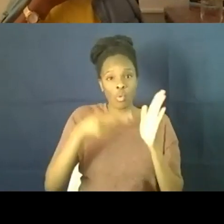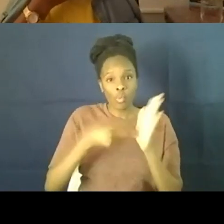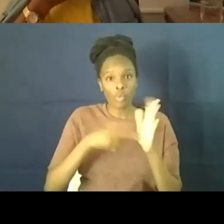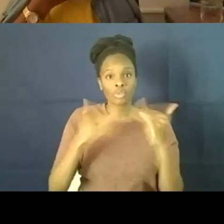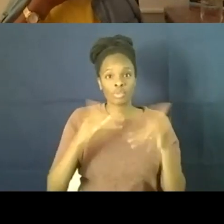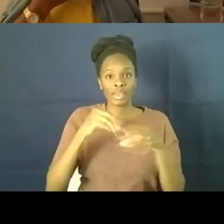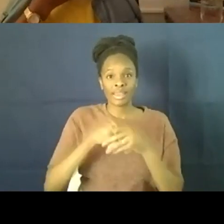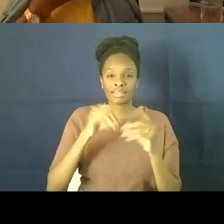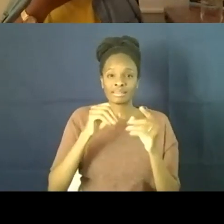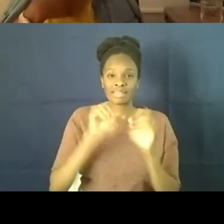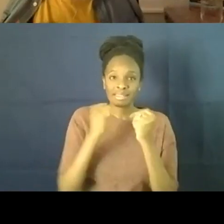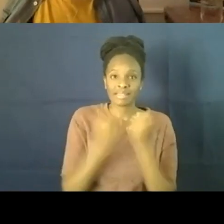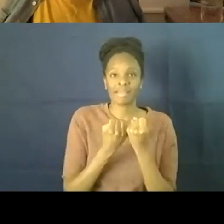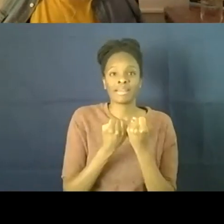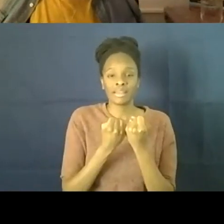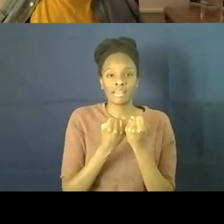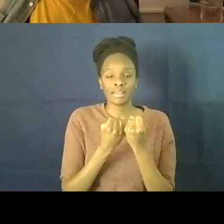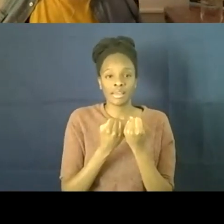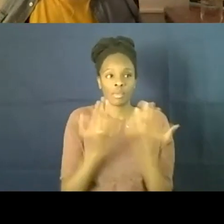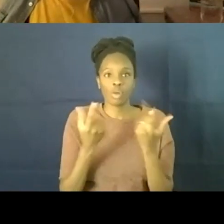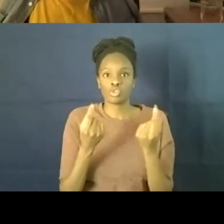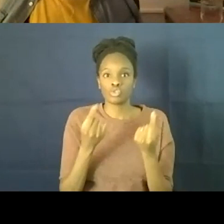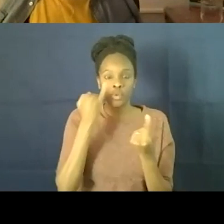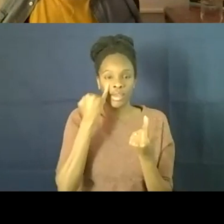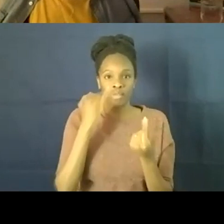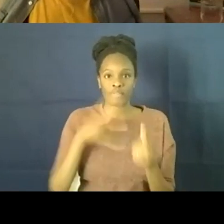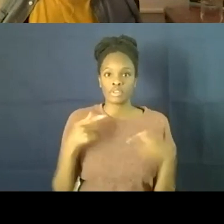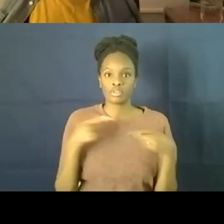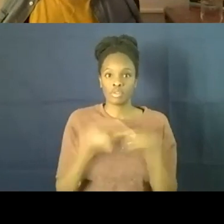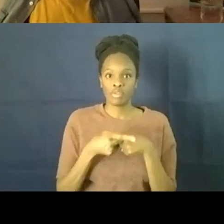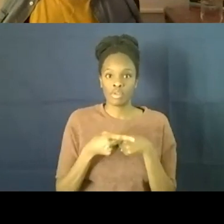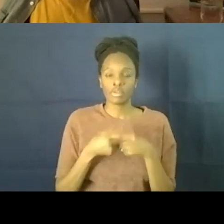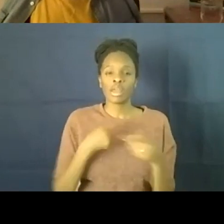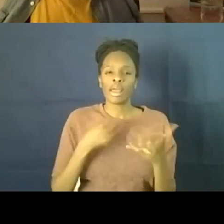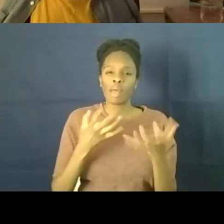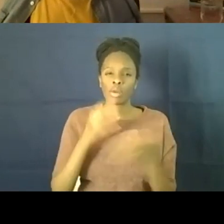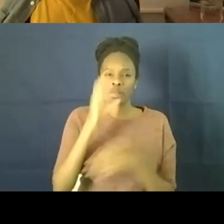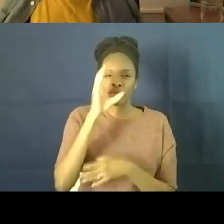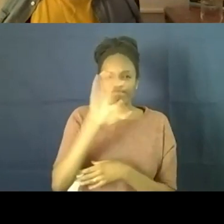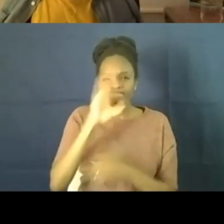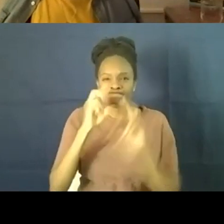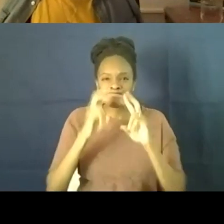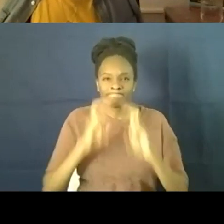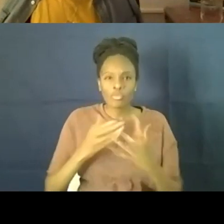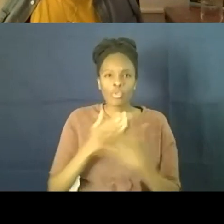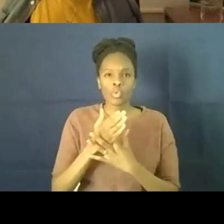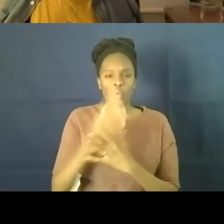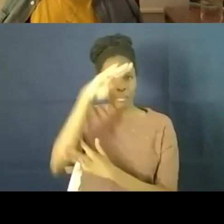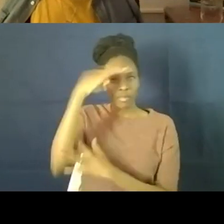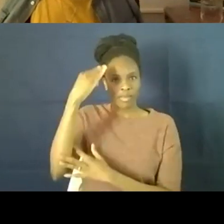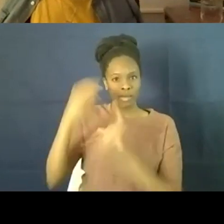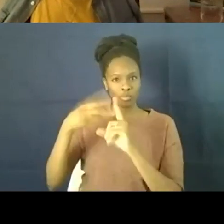And what do we do when those two things are at odds? And I wanted to explore that from the Black point of view in as many ways as possible. But that's what the show was